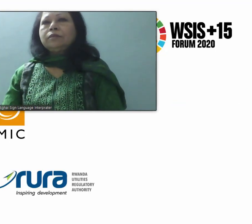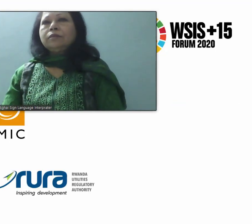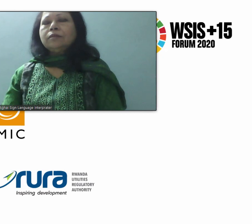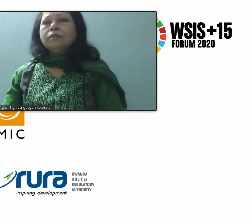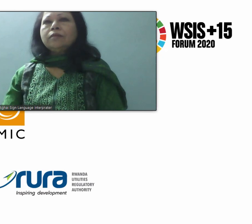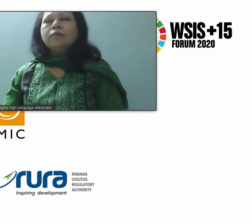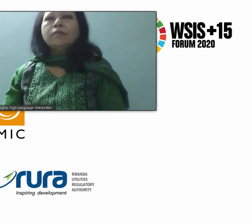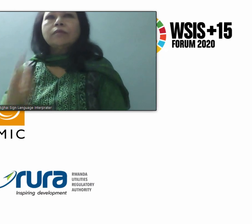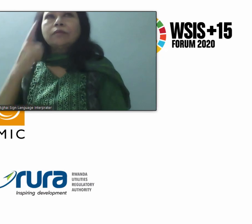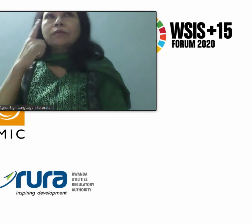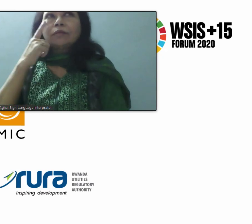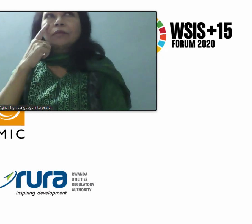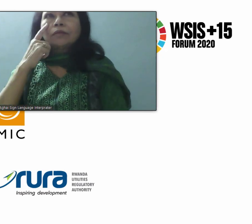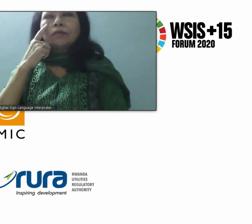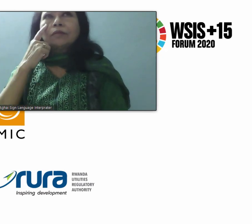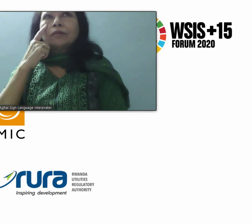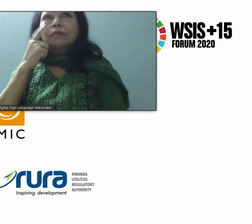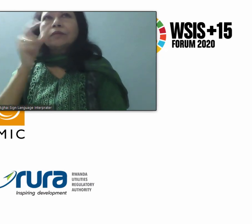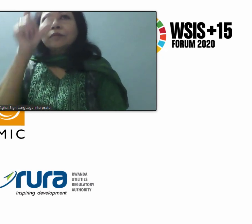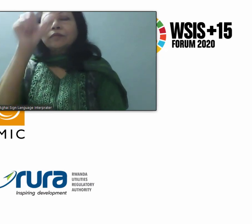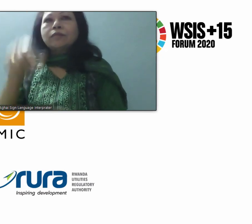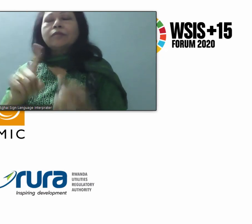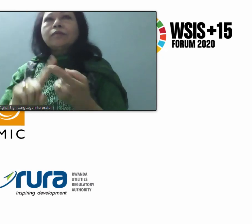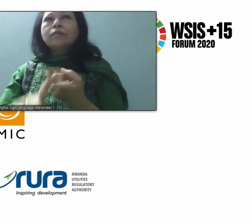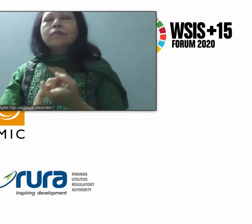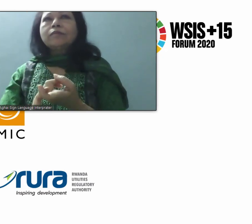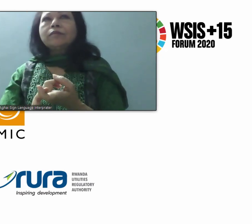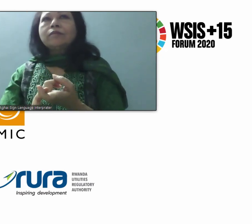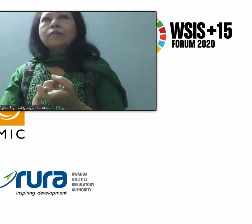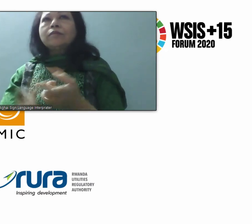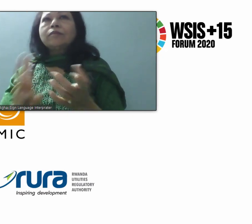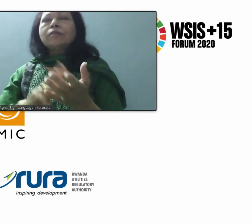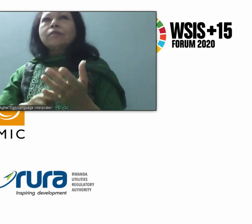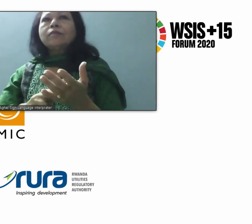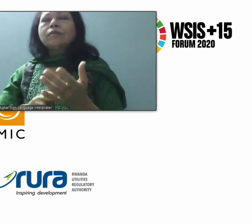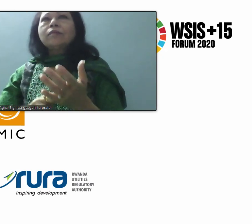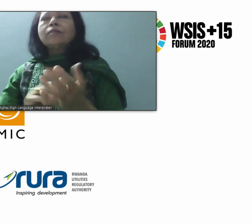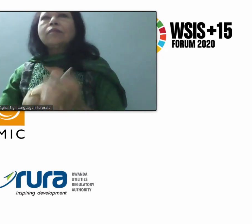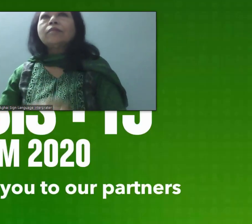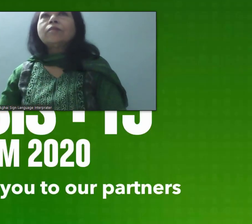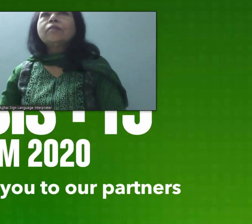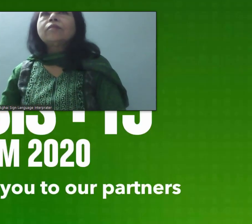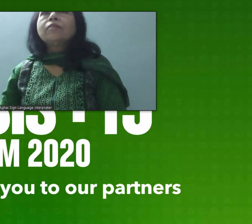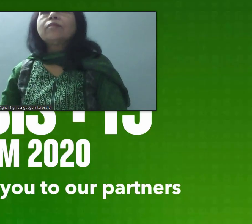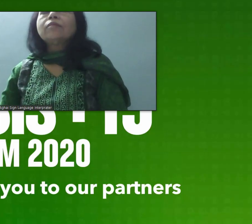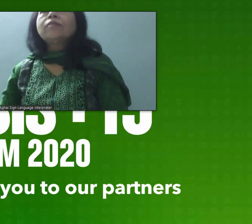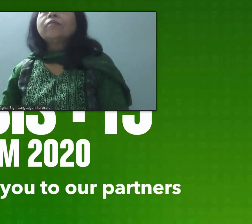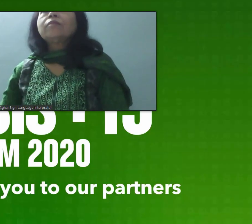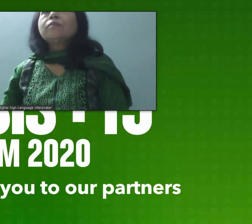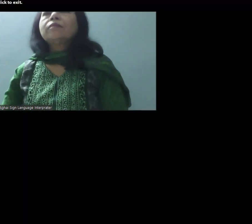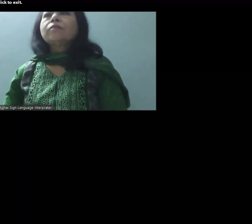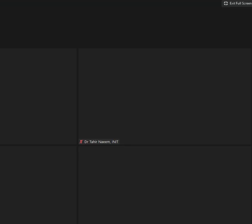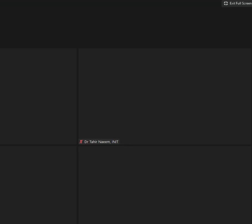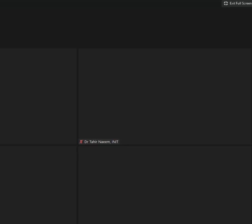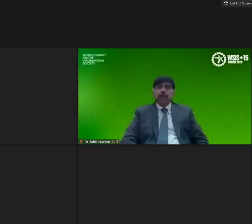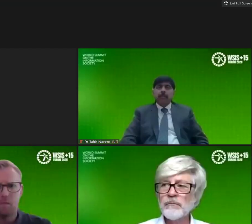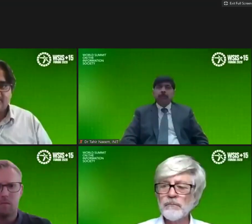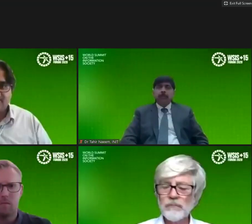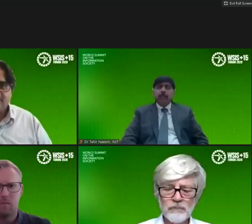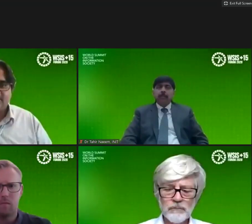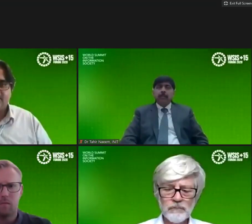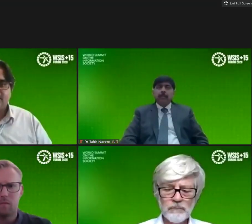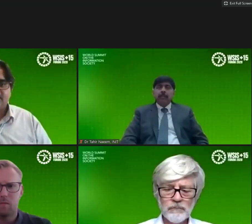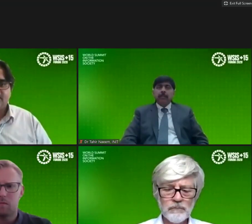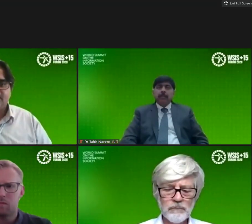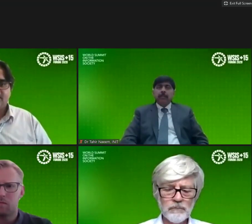blind friend, Mohammed from Egypt. He helped me to